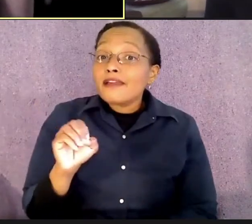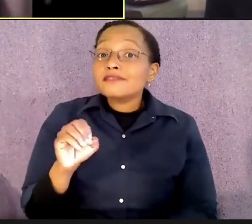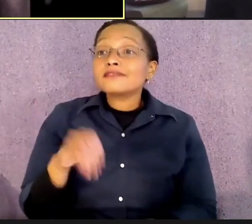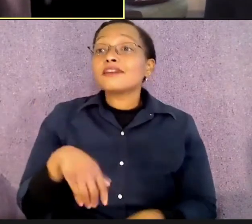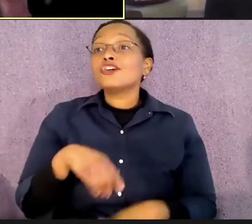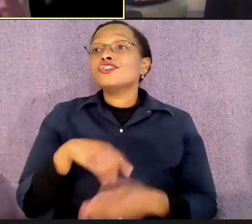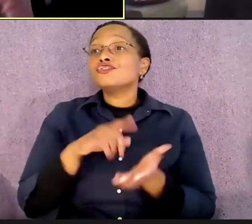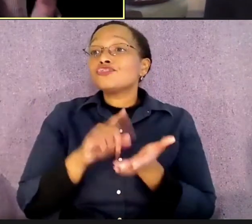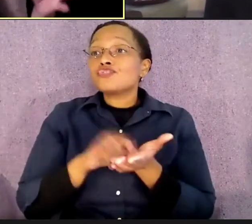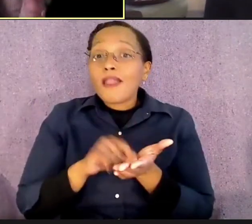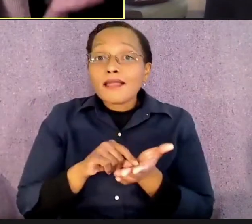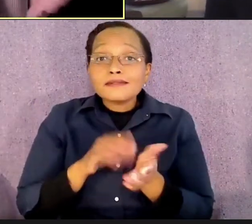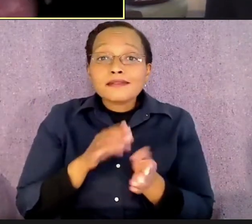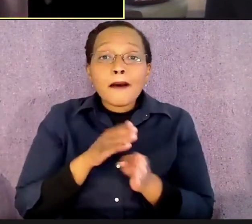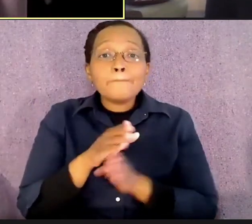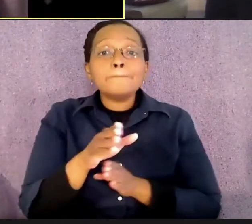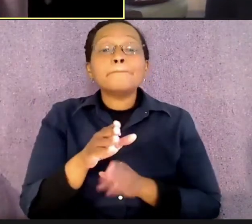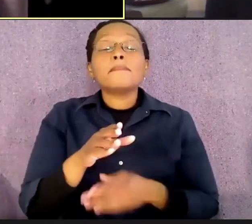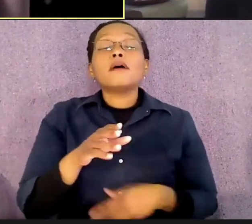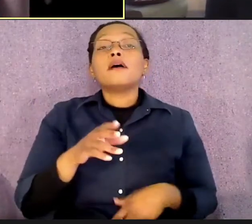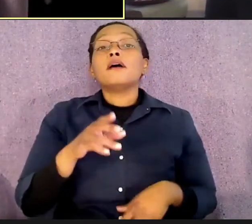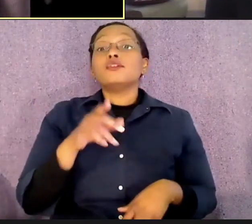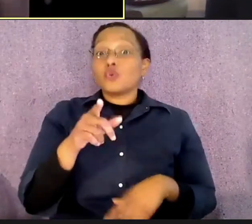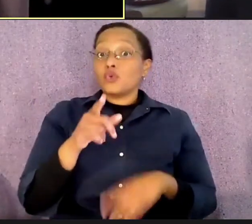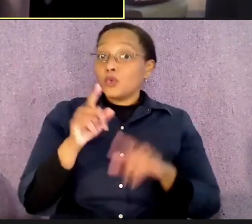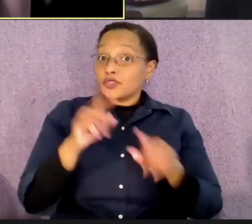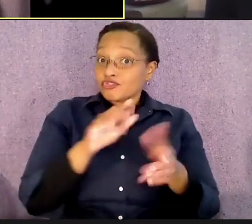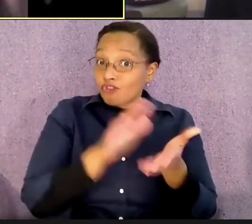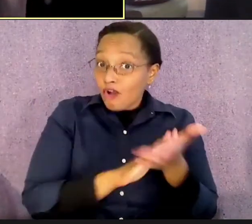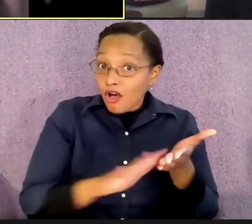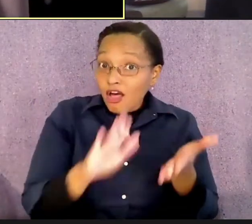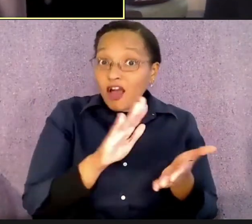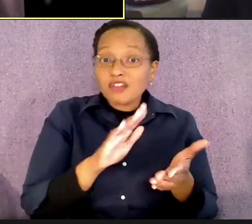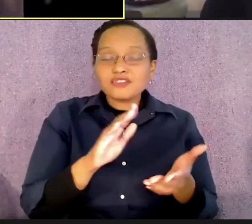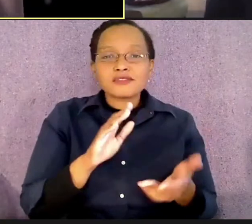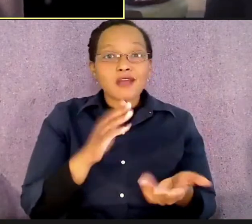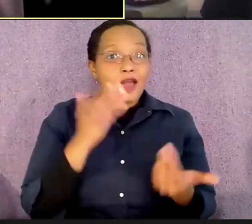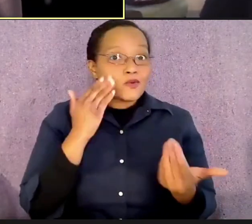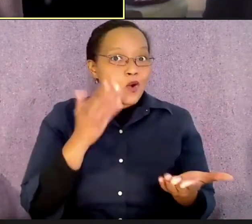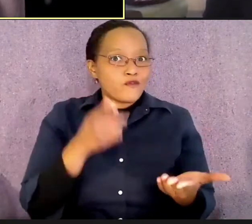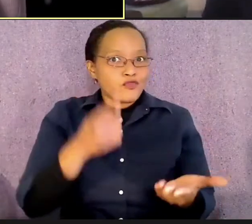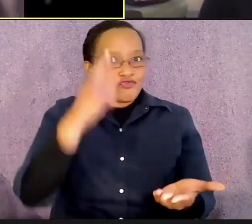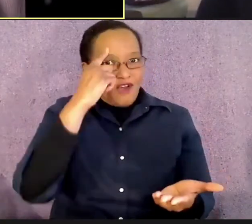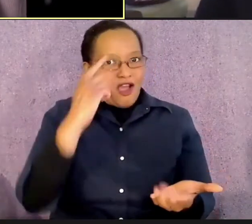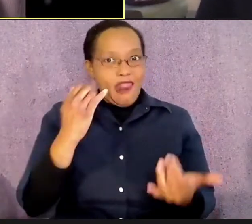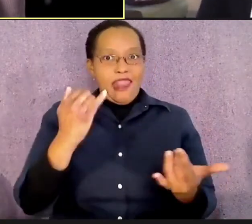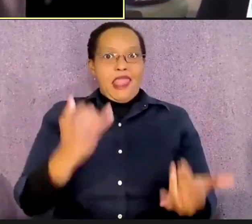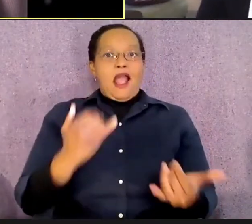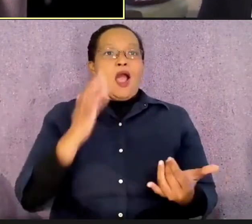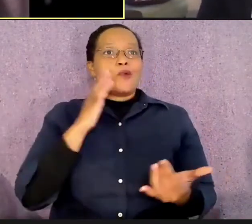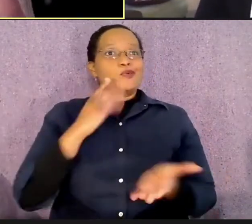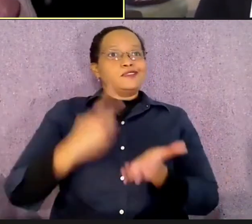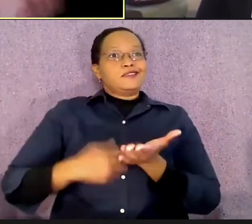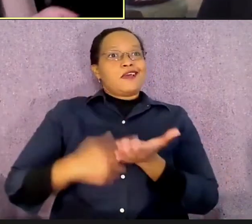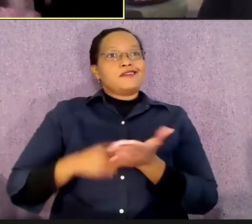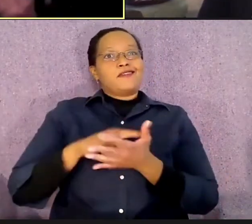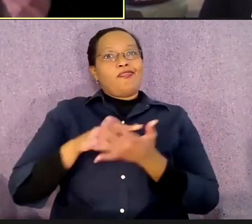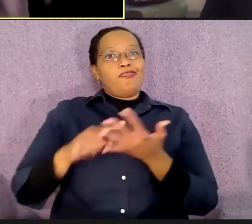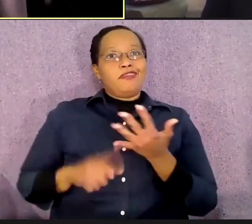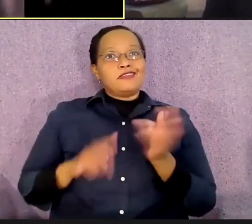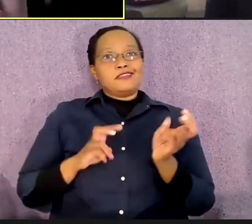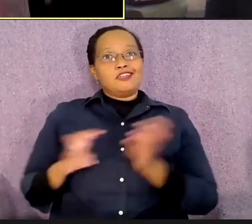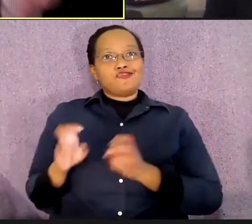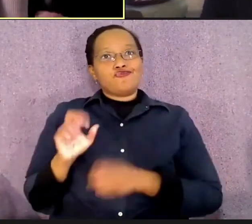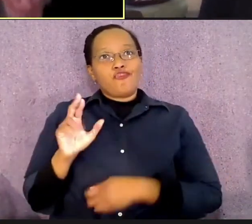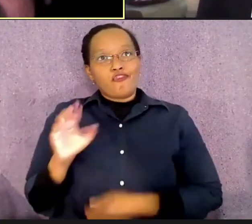ever think that like, oh yeah, now I'm going to be talking like about these issues as like a career? And of course, you're within like